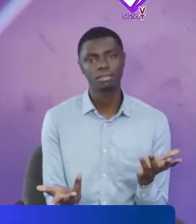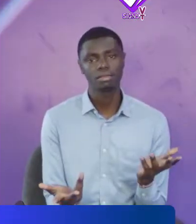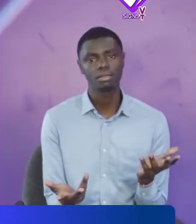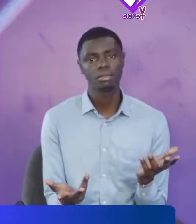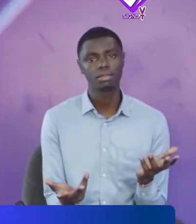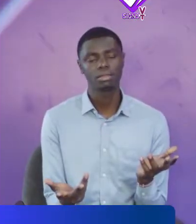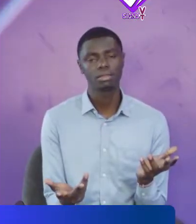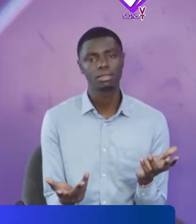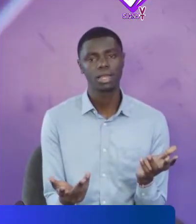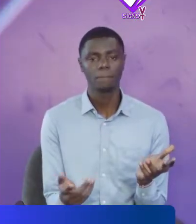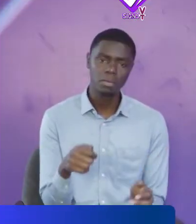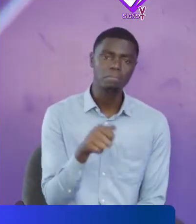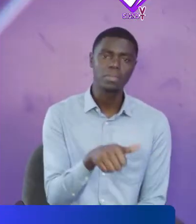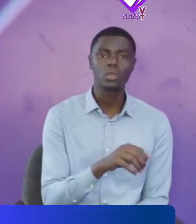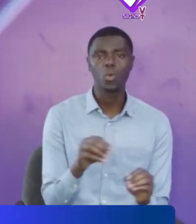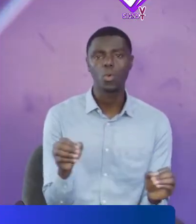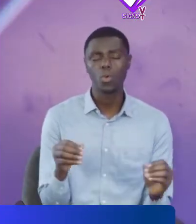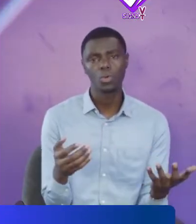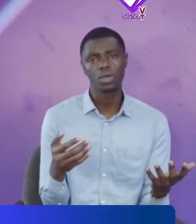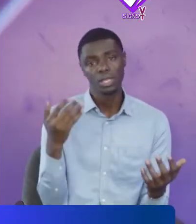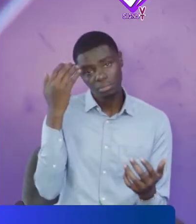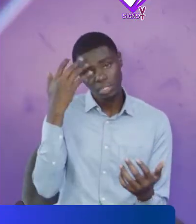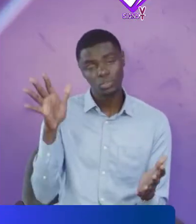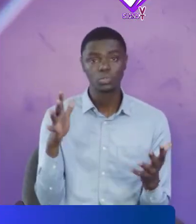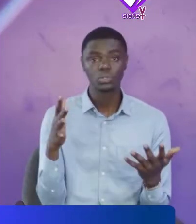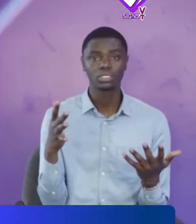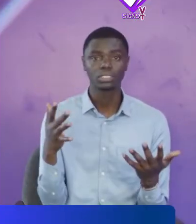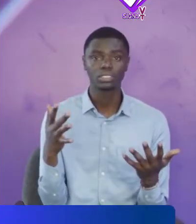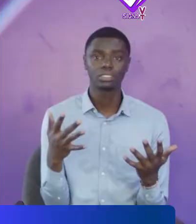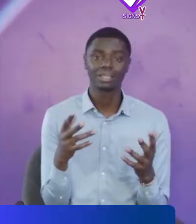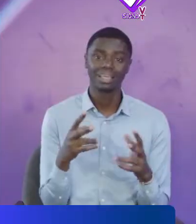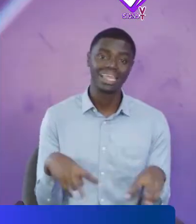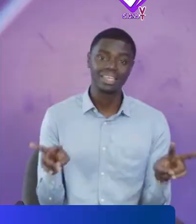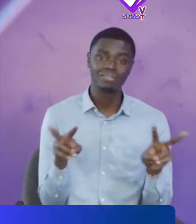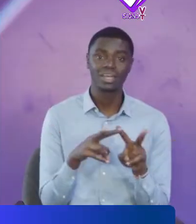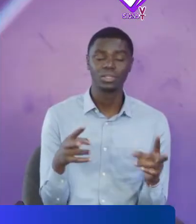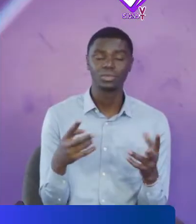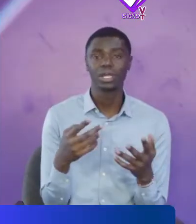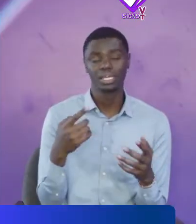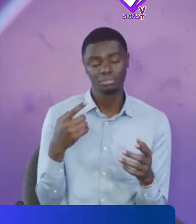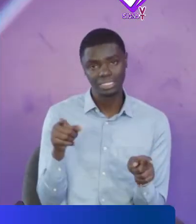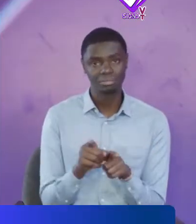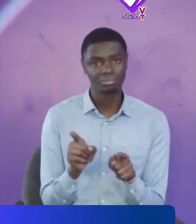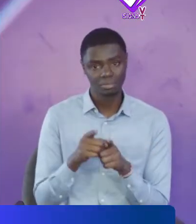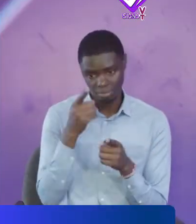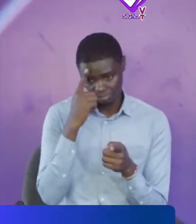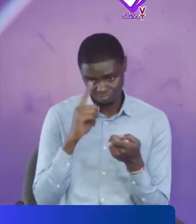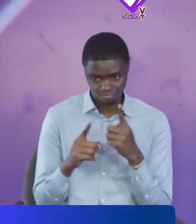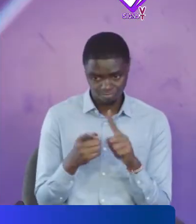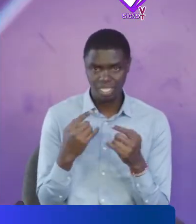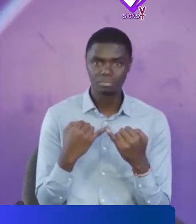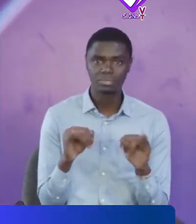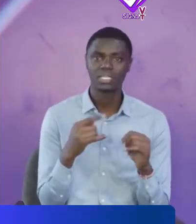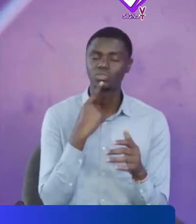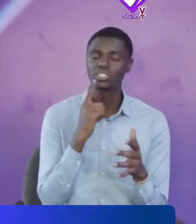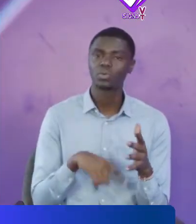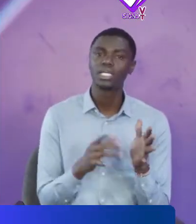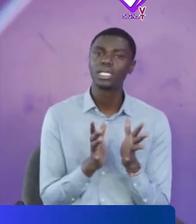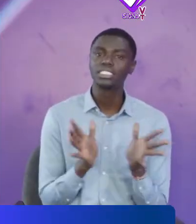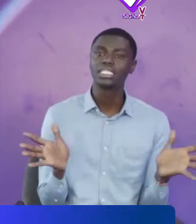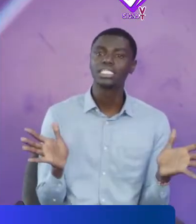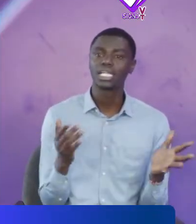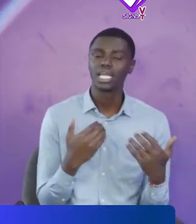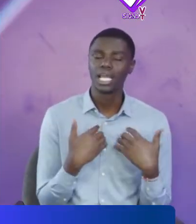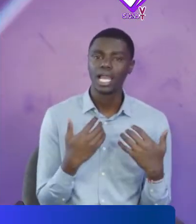compensated. Seriously, I don't know how values, my brother. I'm still reflecting about it. But I'm trying to say, generally, there's been this thing